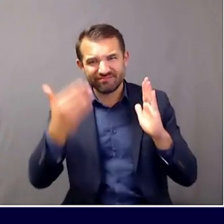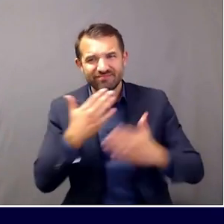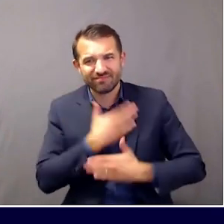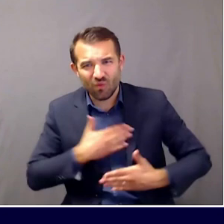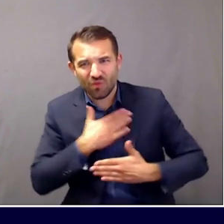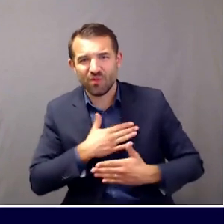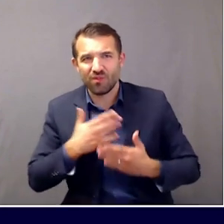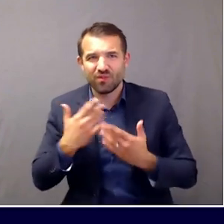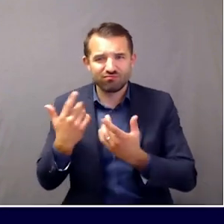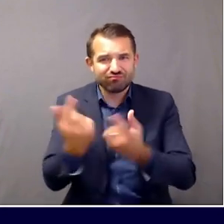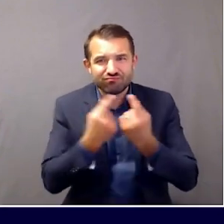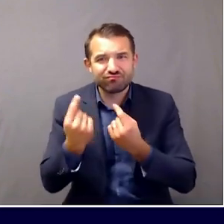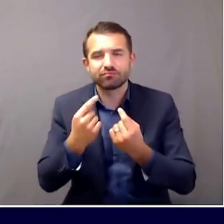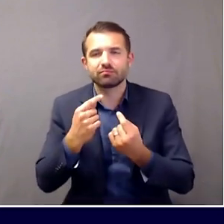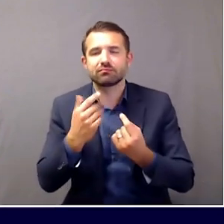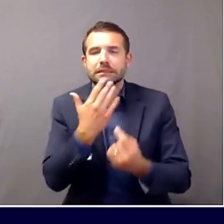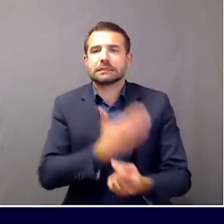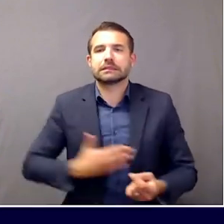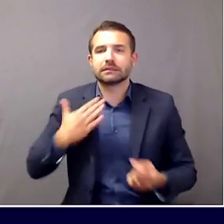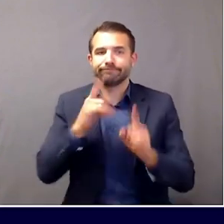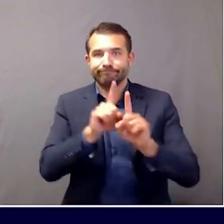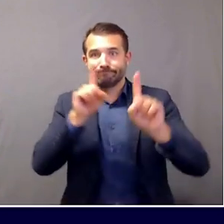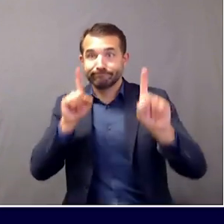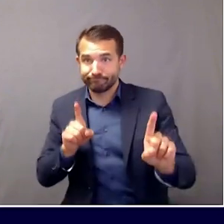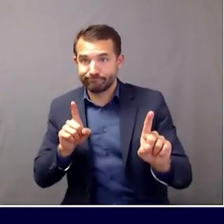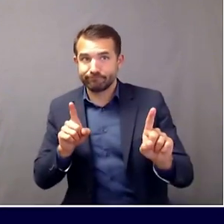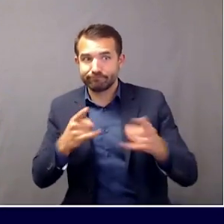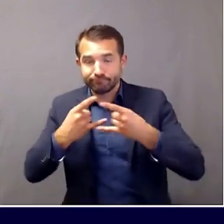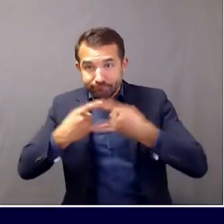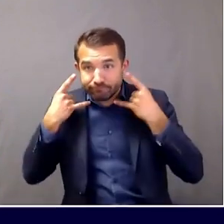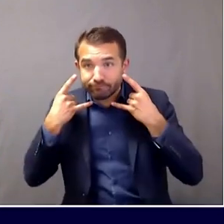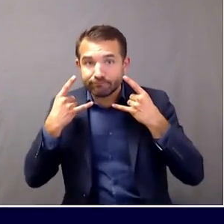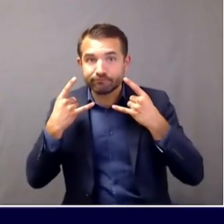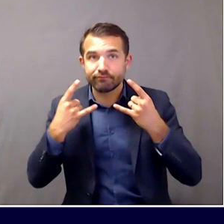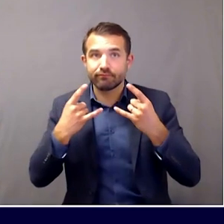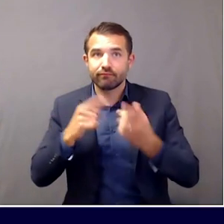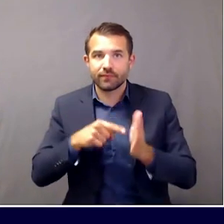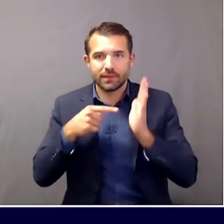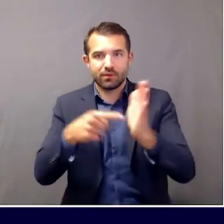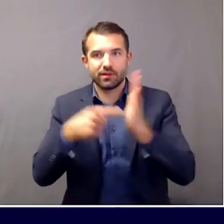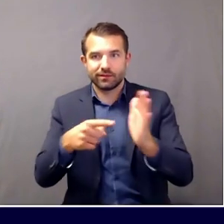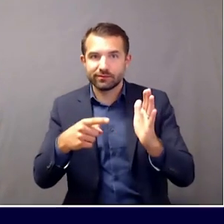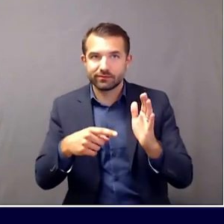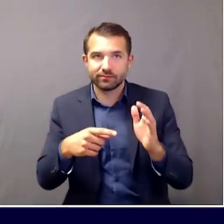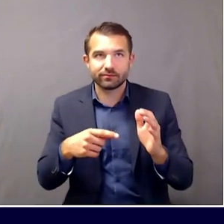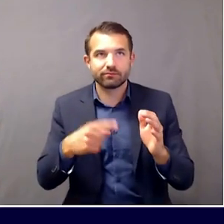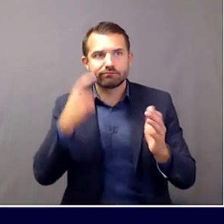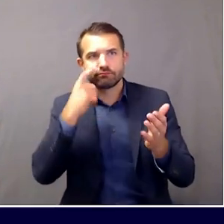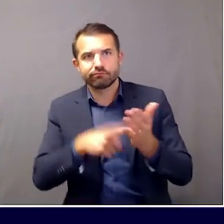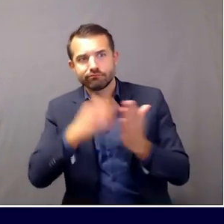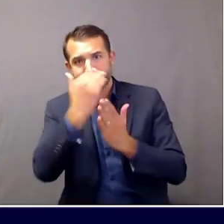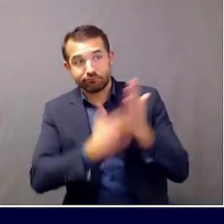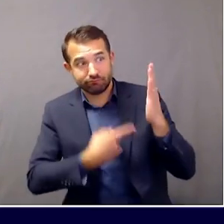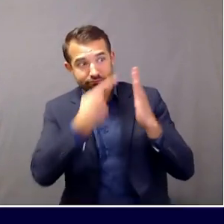physical distancing and face coverings. So for example, you can find in that guidance information on haunted